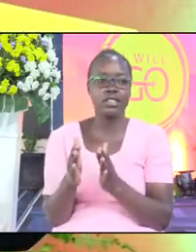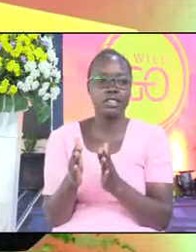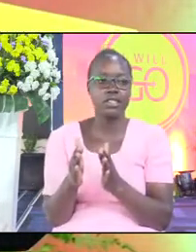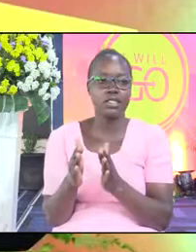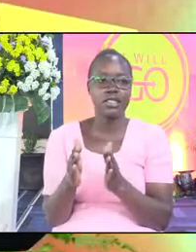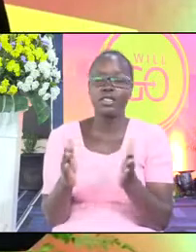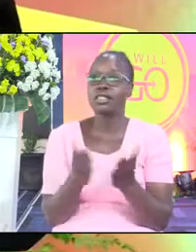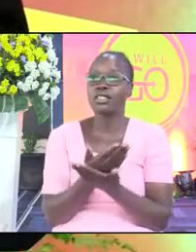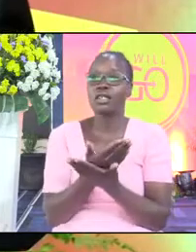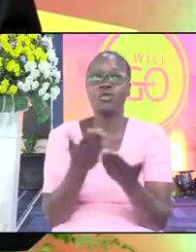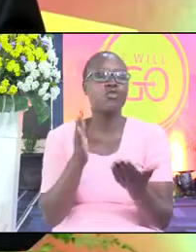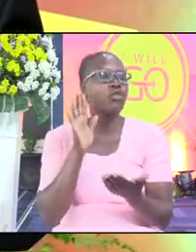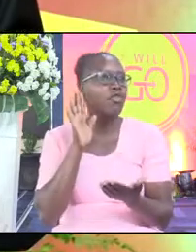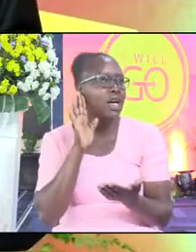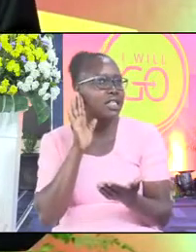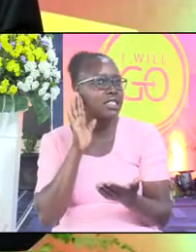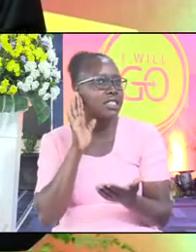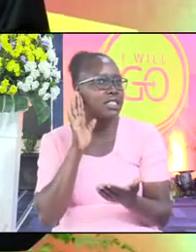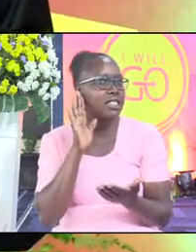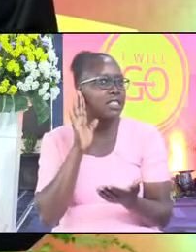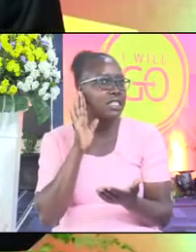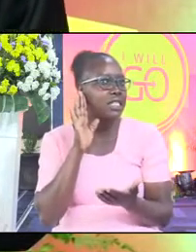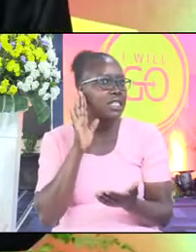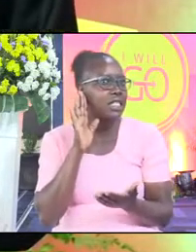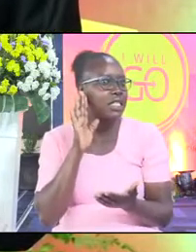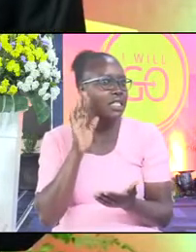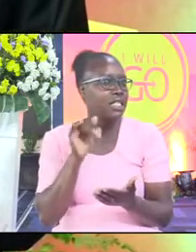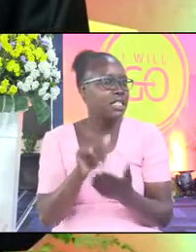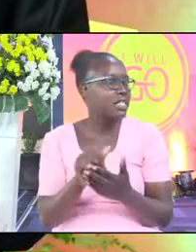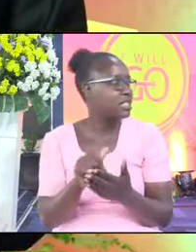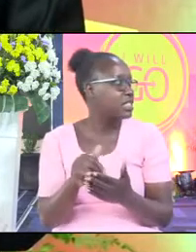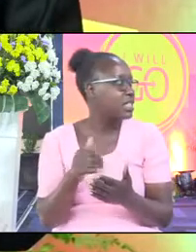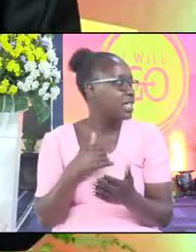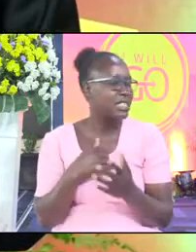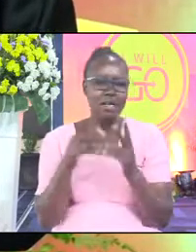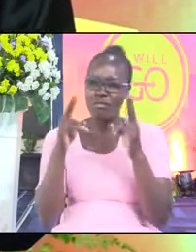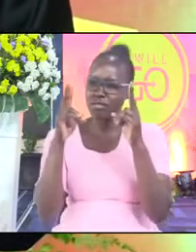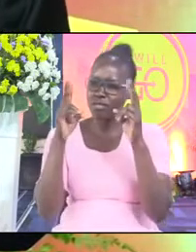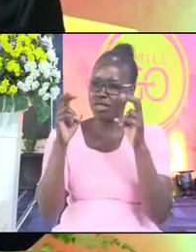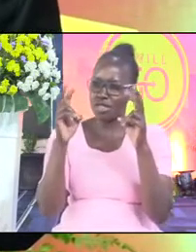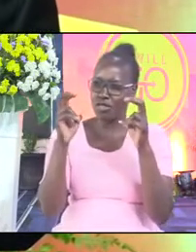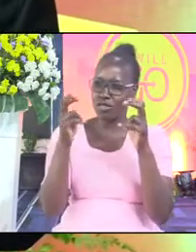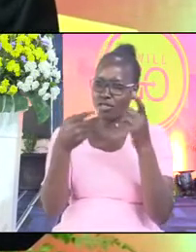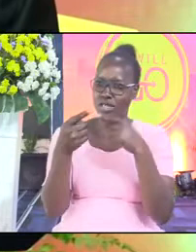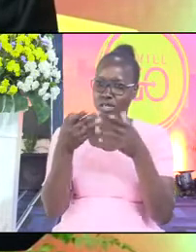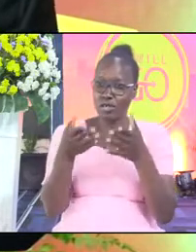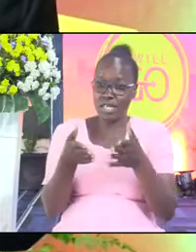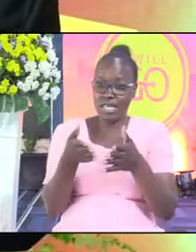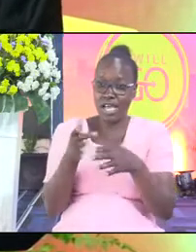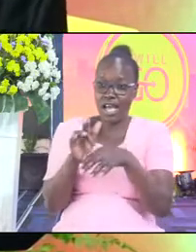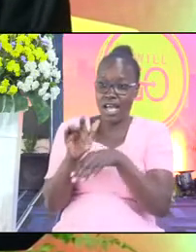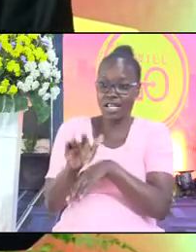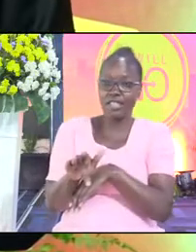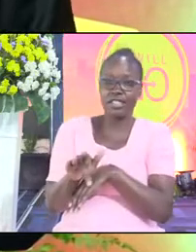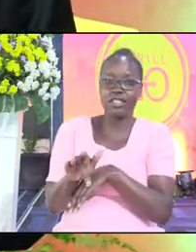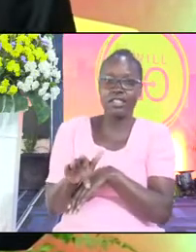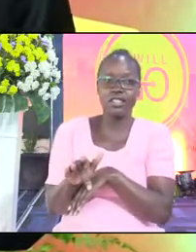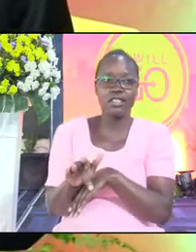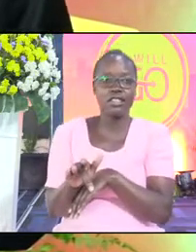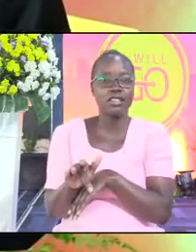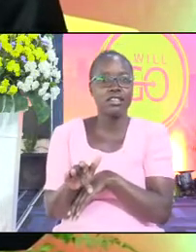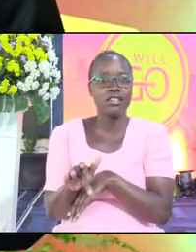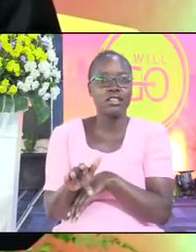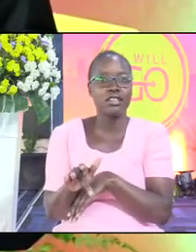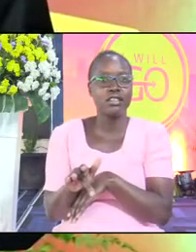I guess some of you may have heard that I had some issues getting here on time.